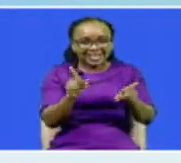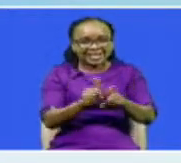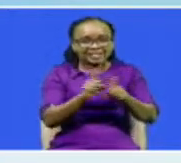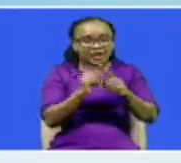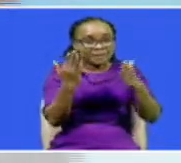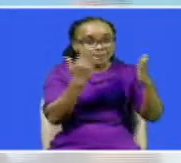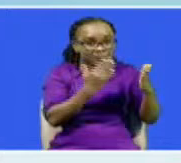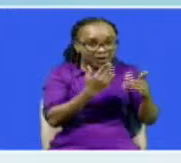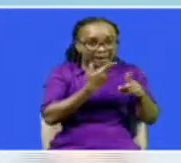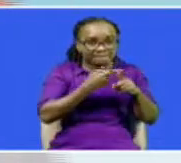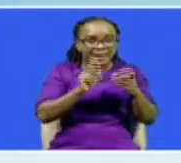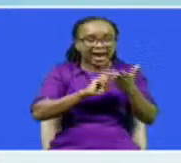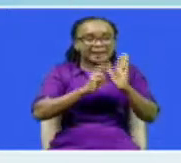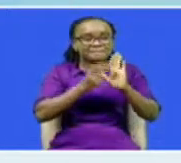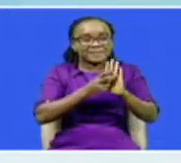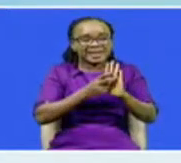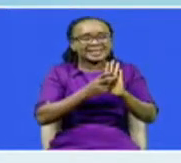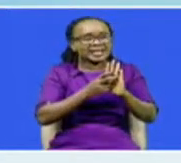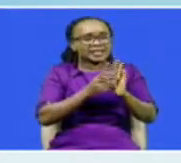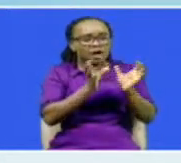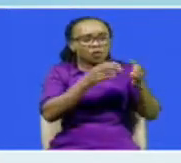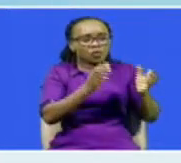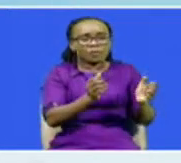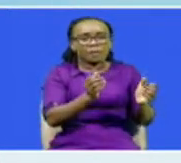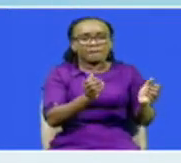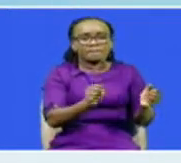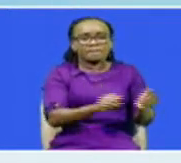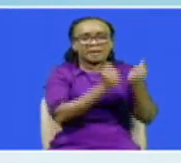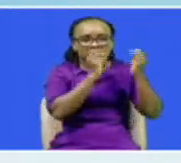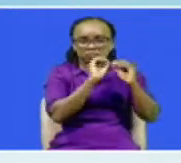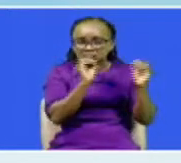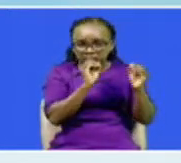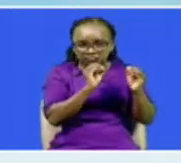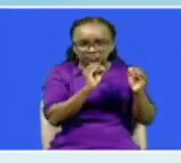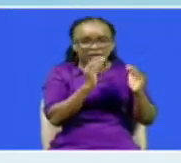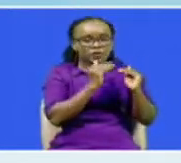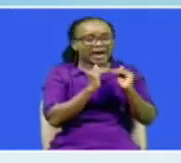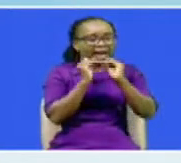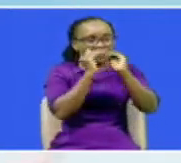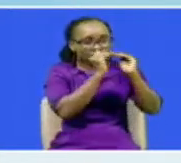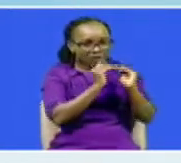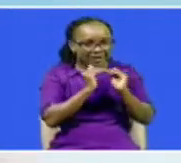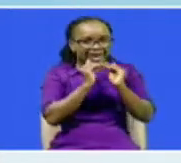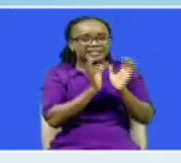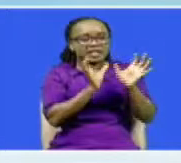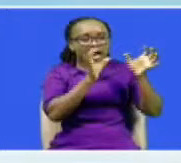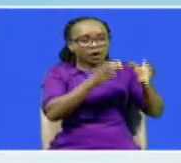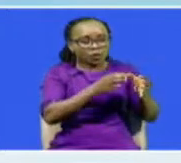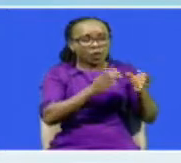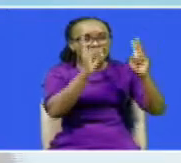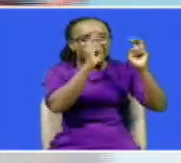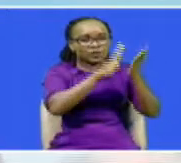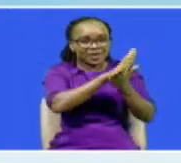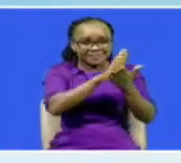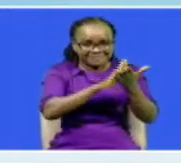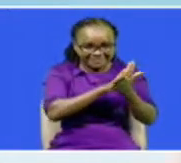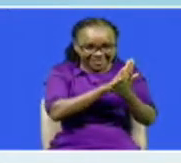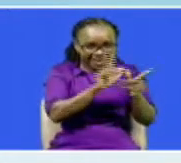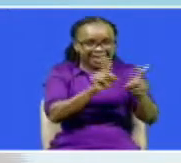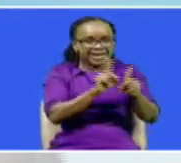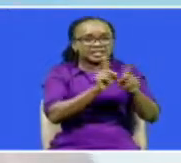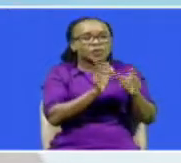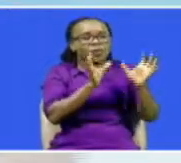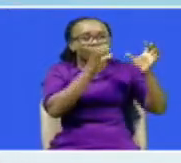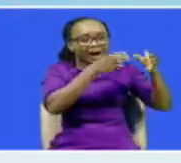not. But it didn't mean that the party broke up. It means that our party is very democratic. Our party is issue-based. Our party is that